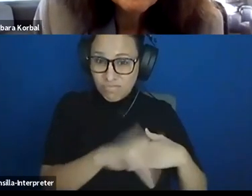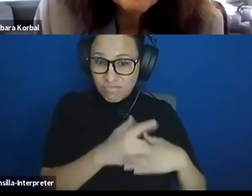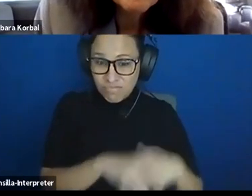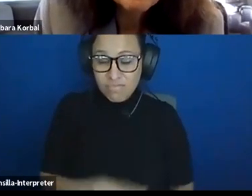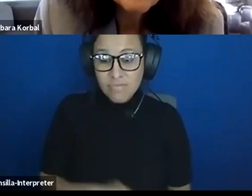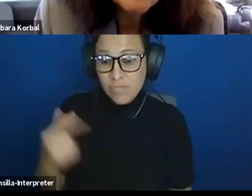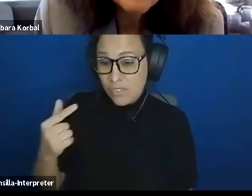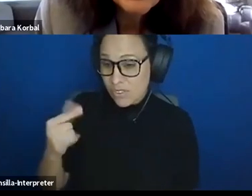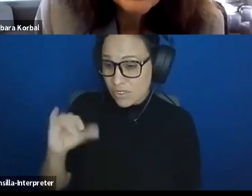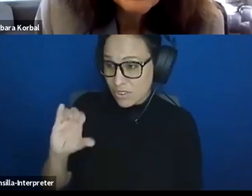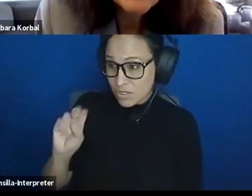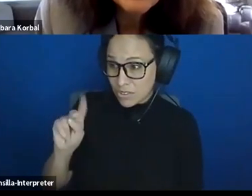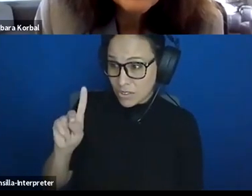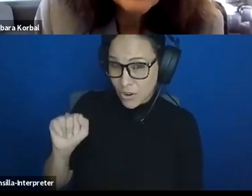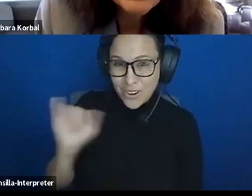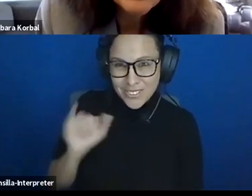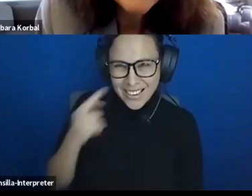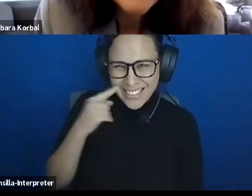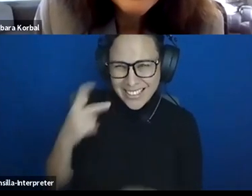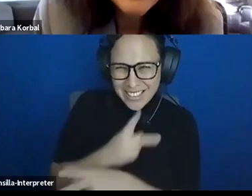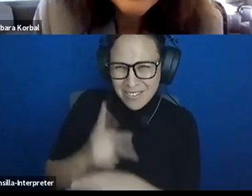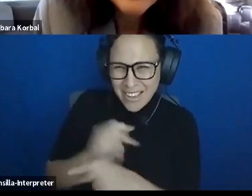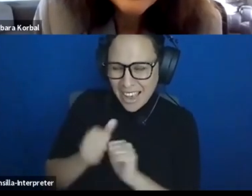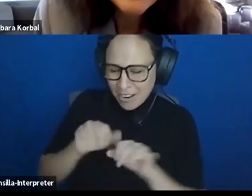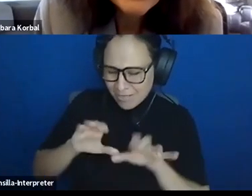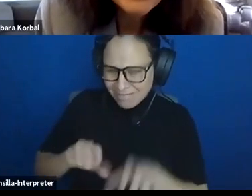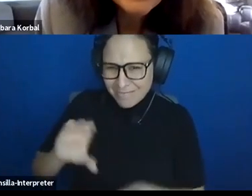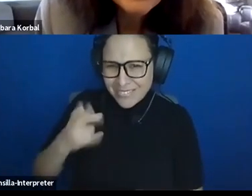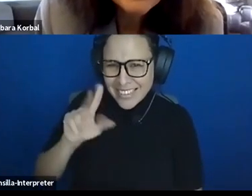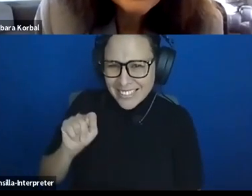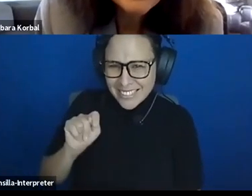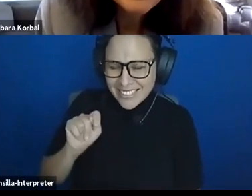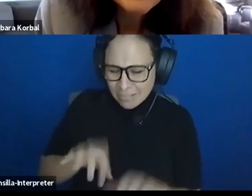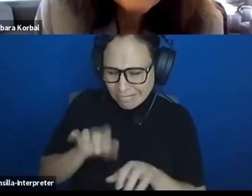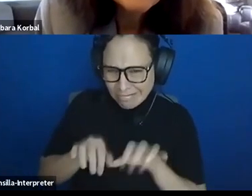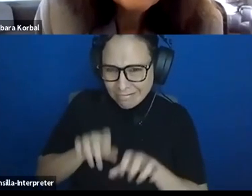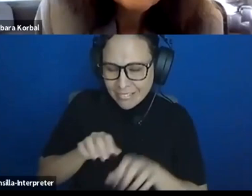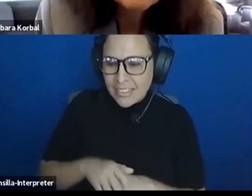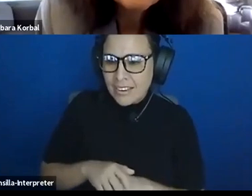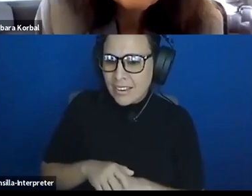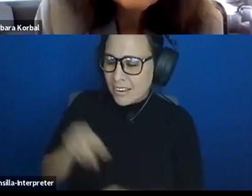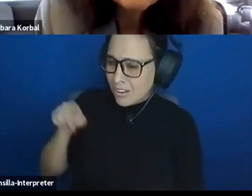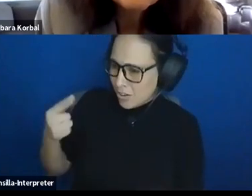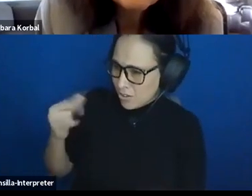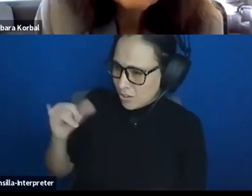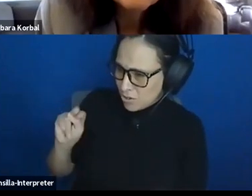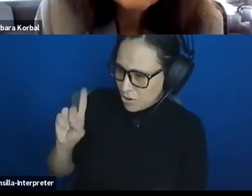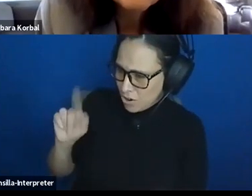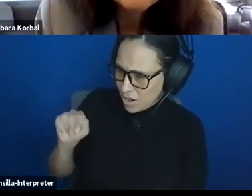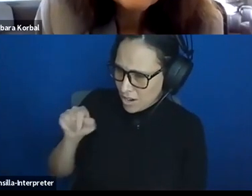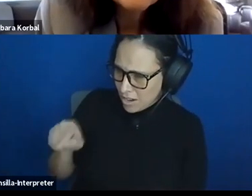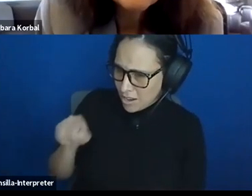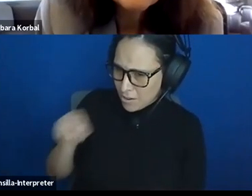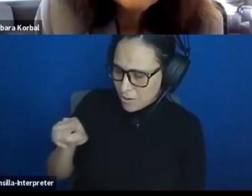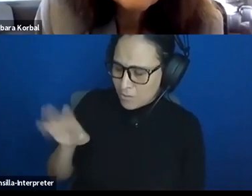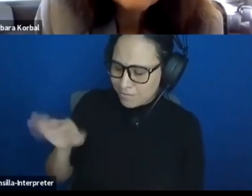Gioconda, I've been trying to figure out how to do that on the chat, that you all and the